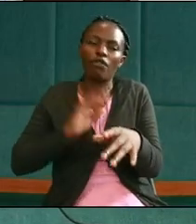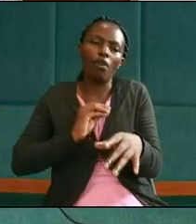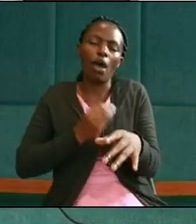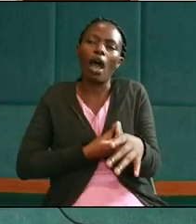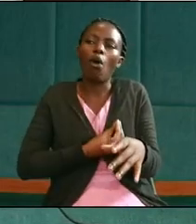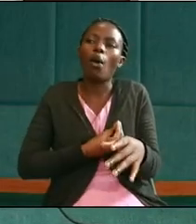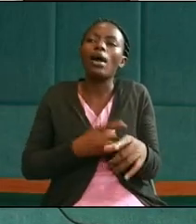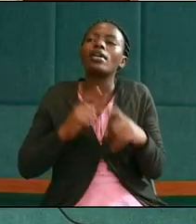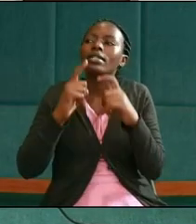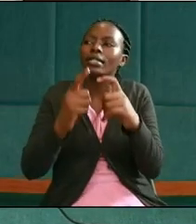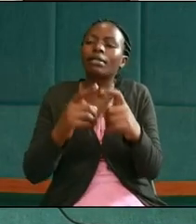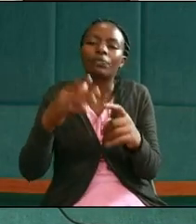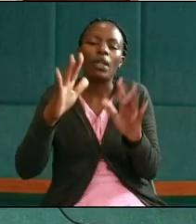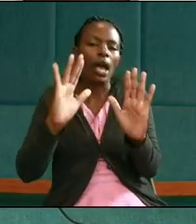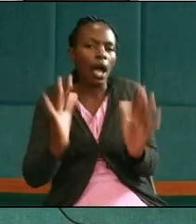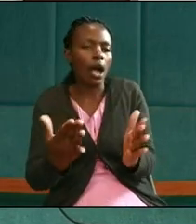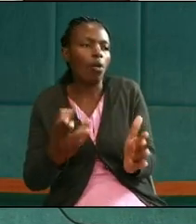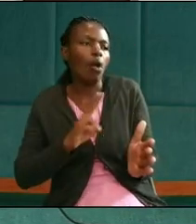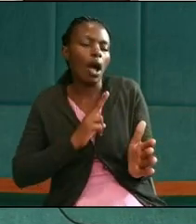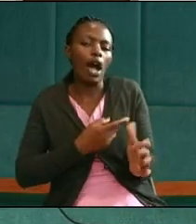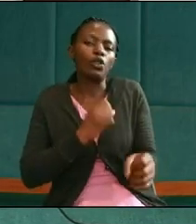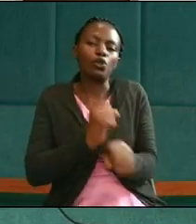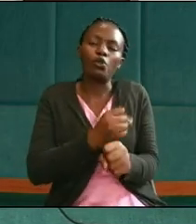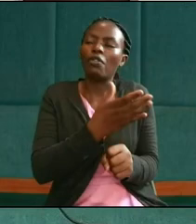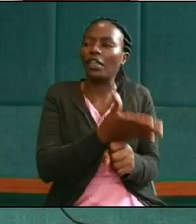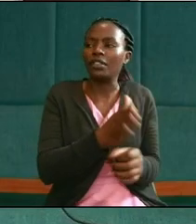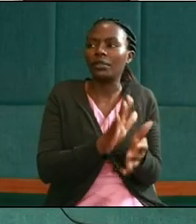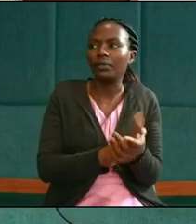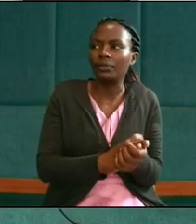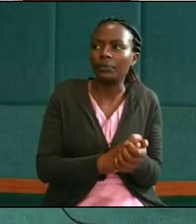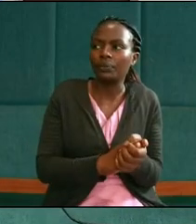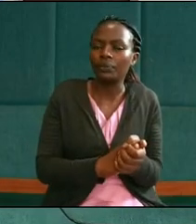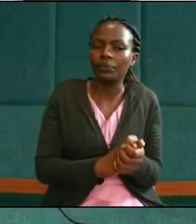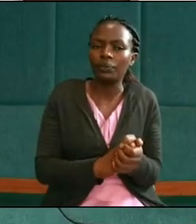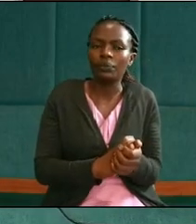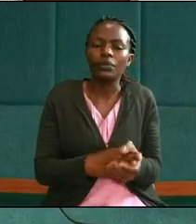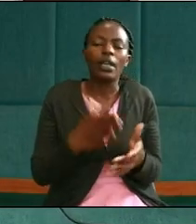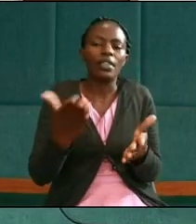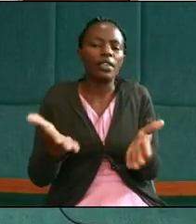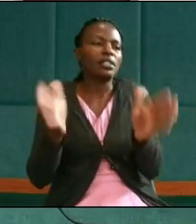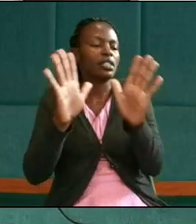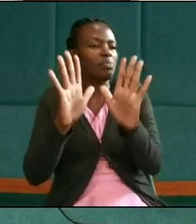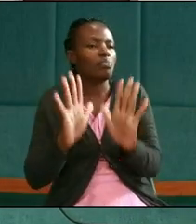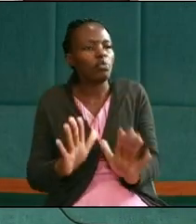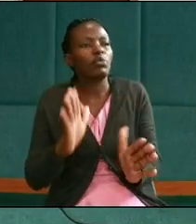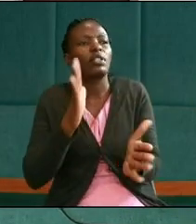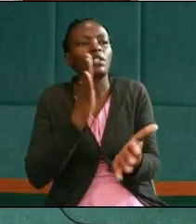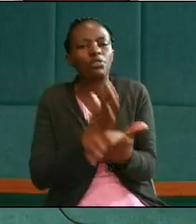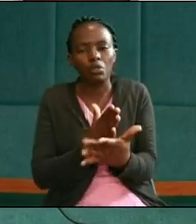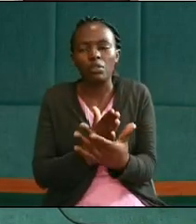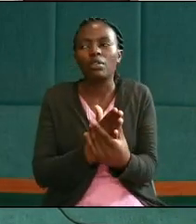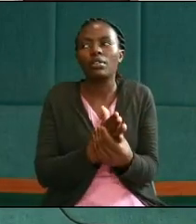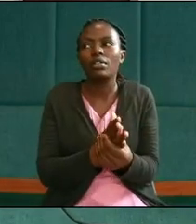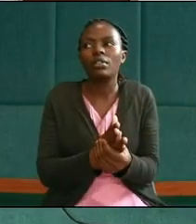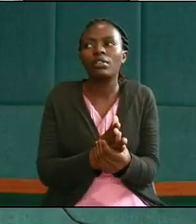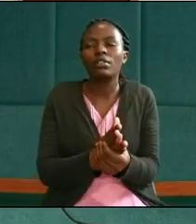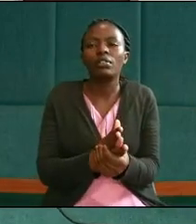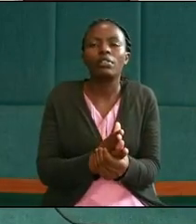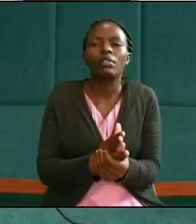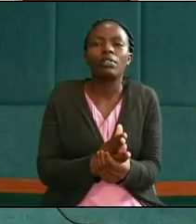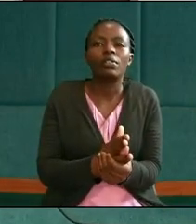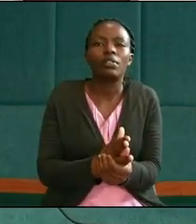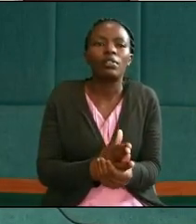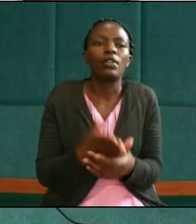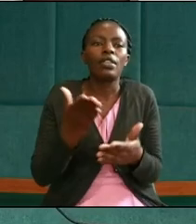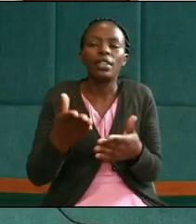No, how. How should we partake of the Holy Communion? Is it really important? Of course it is. The observance of